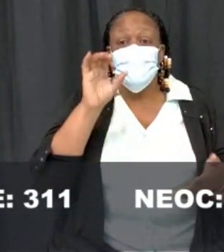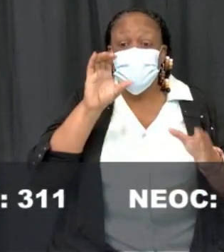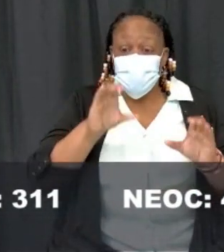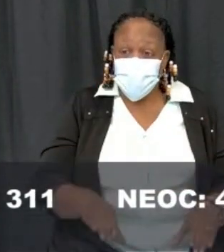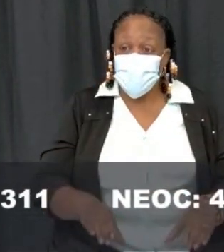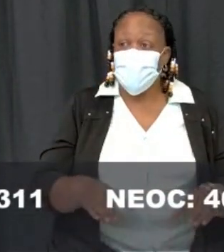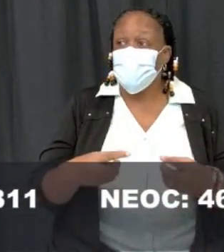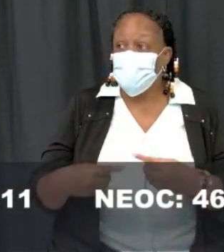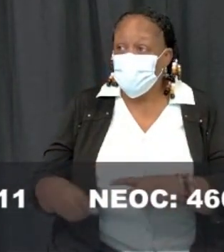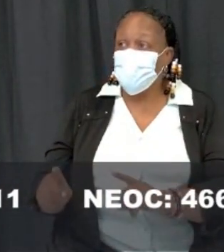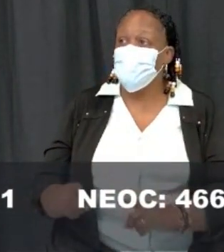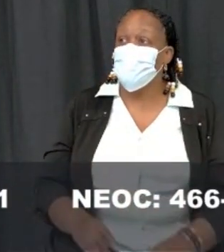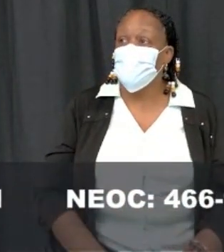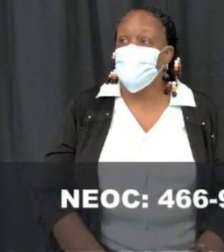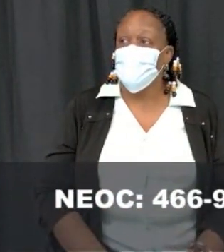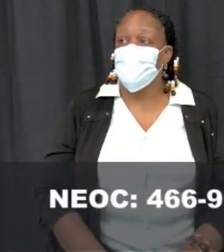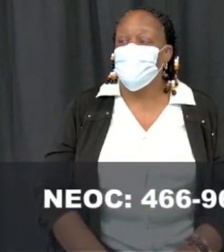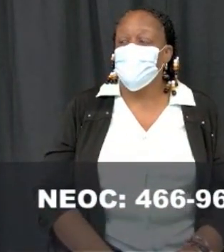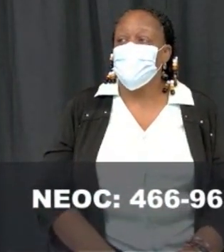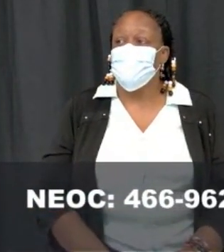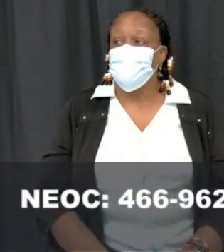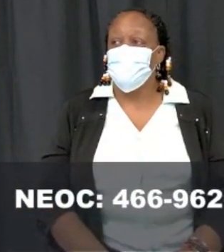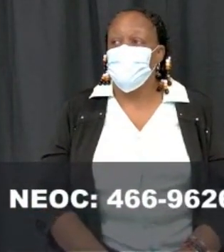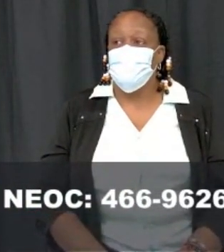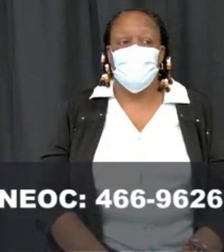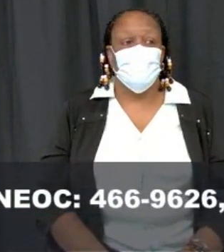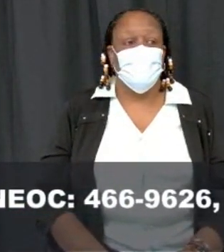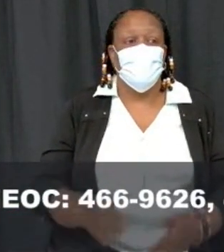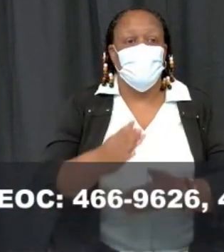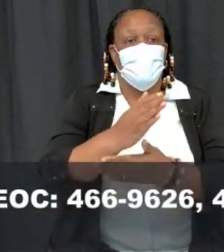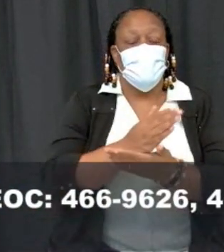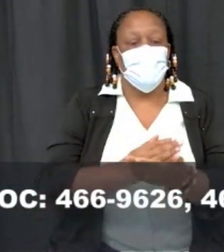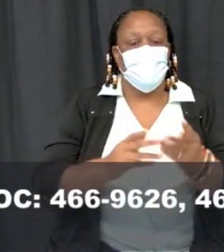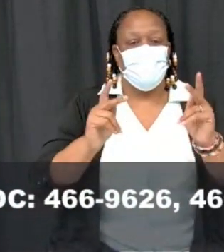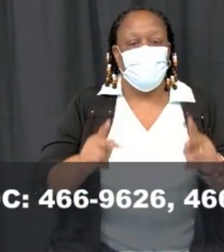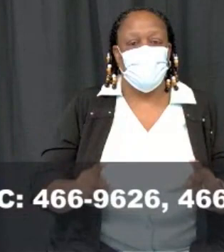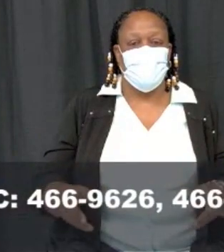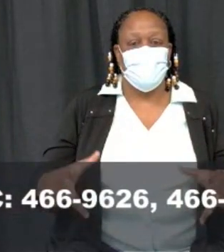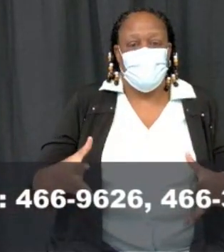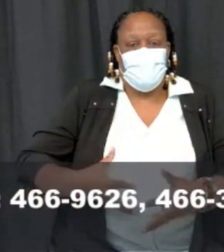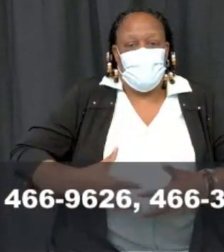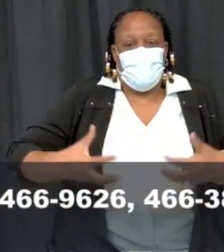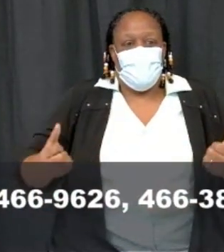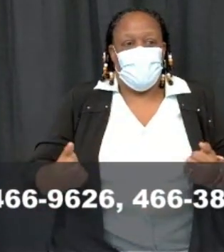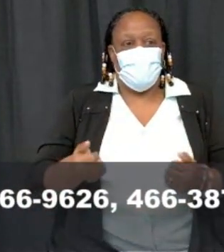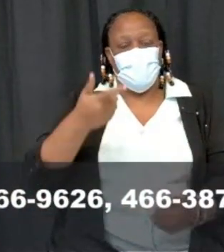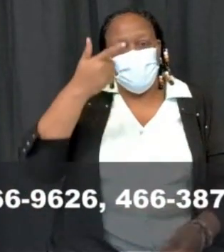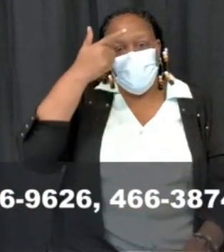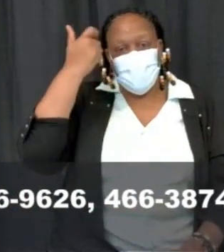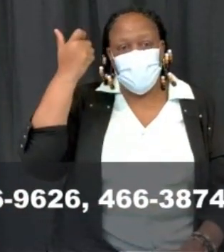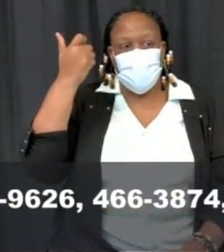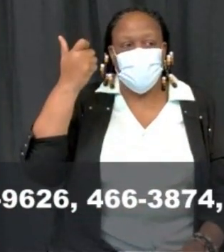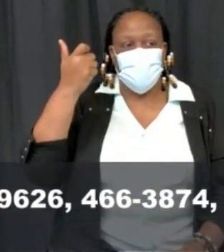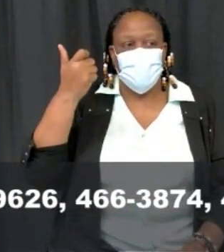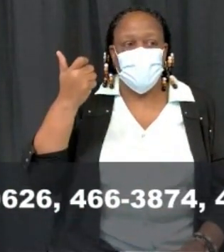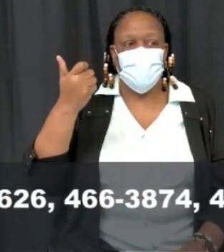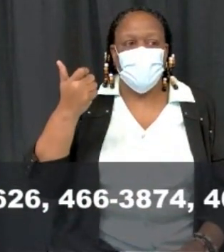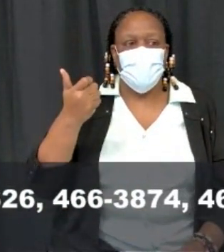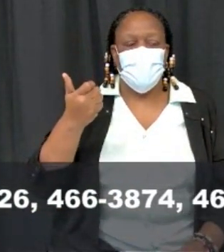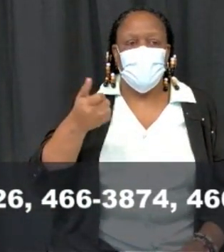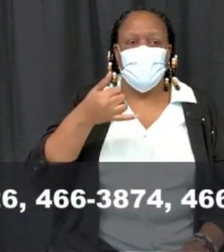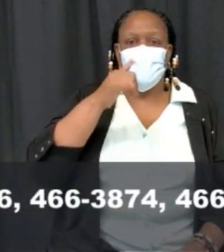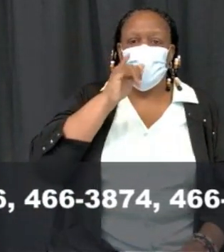Another complaint that we are getting is about the suspension of retail liquor licenses. Persons are seeing it as an attack on small